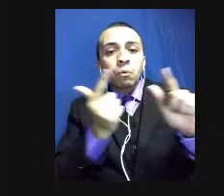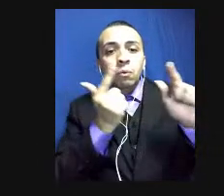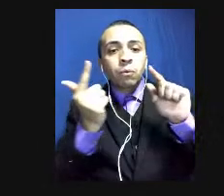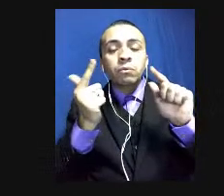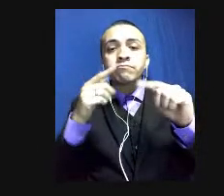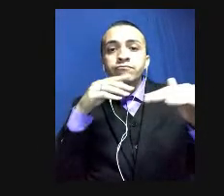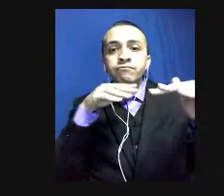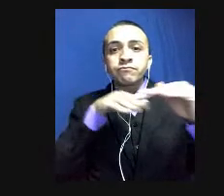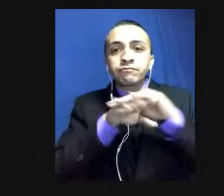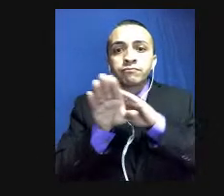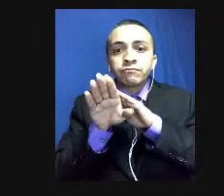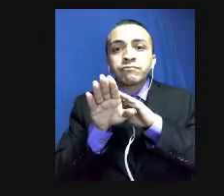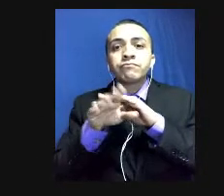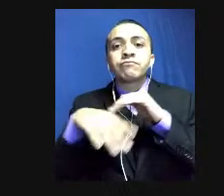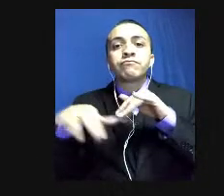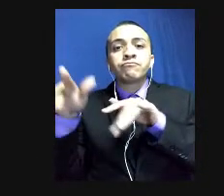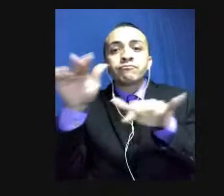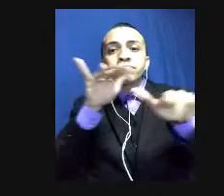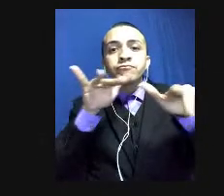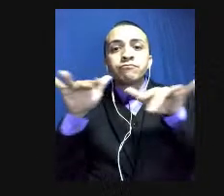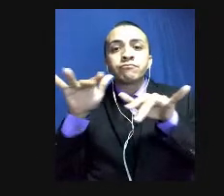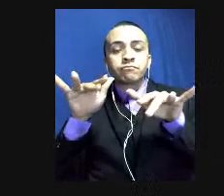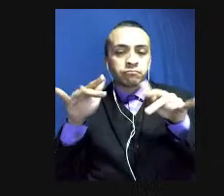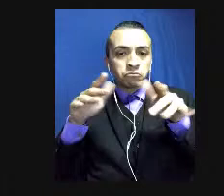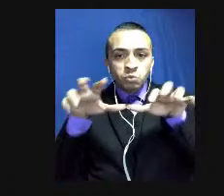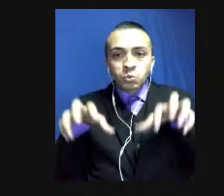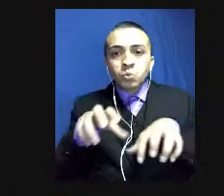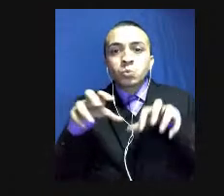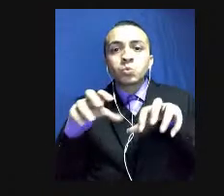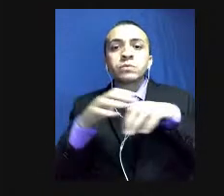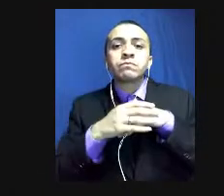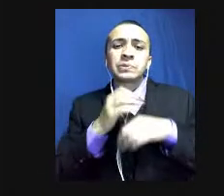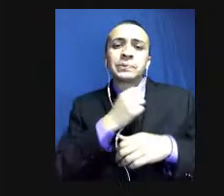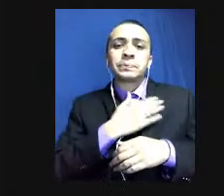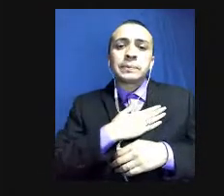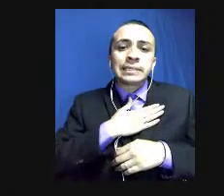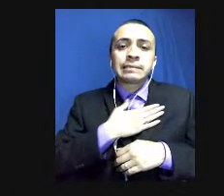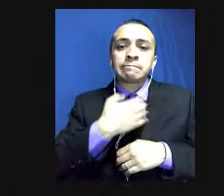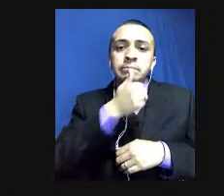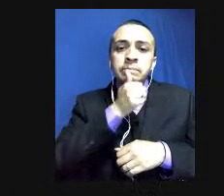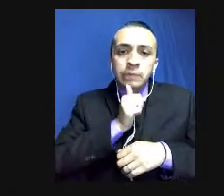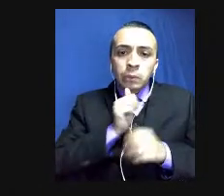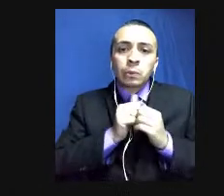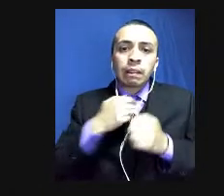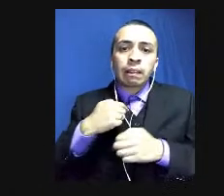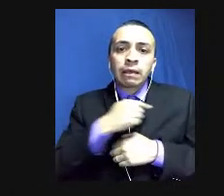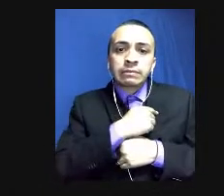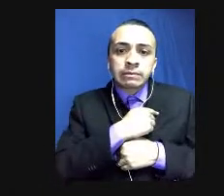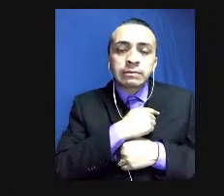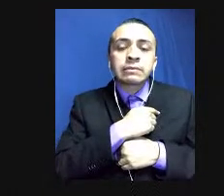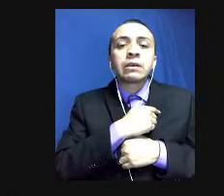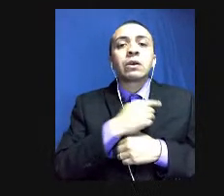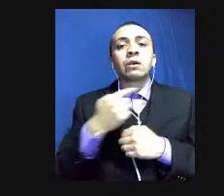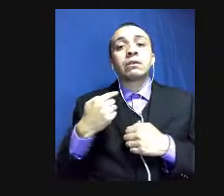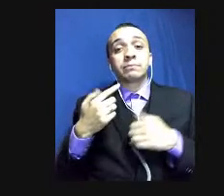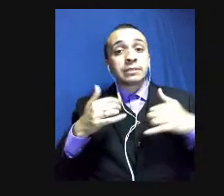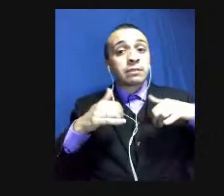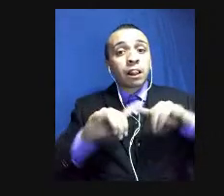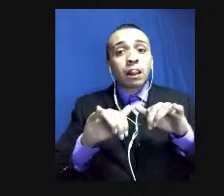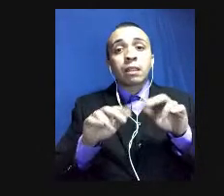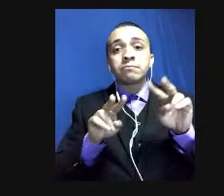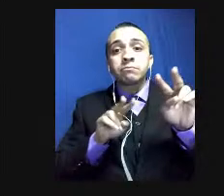their activities. So bear with us on that part. We are still